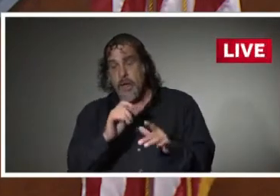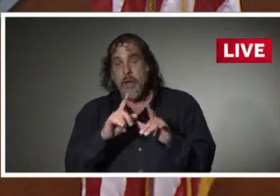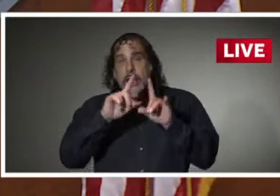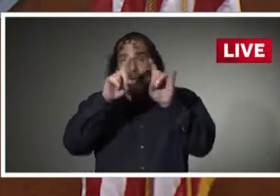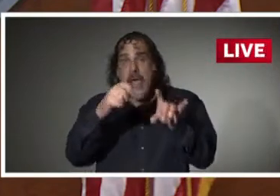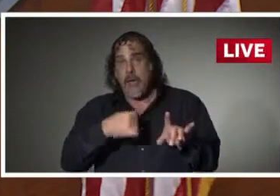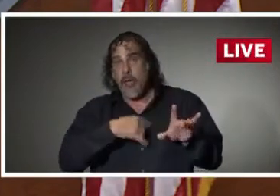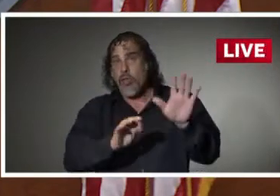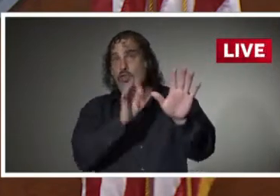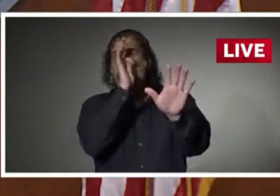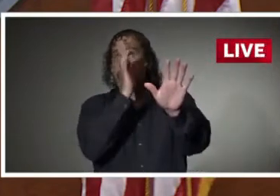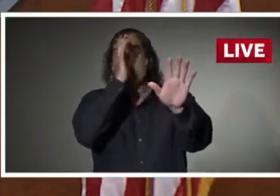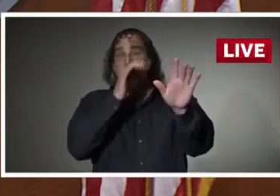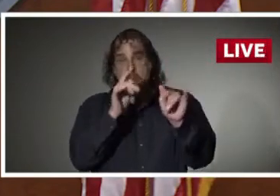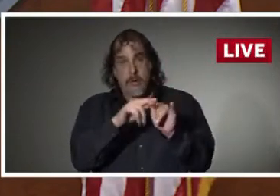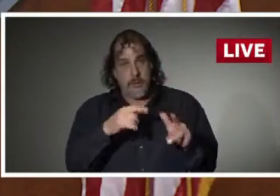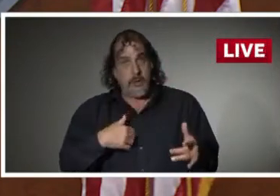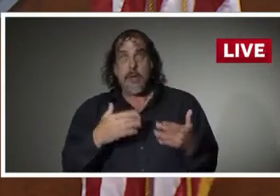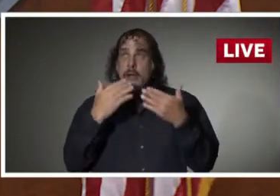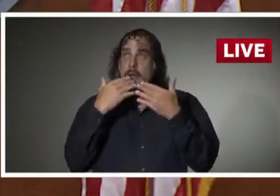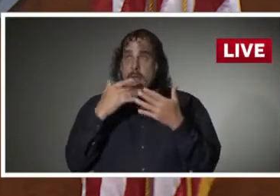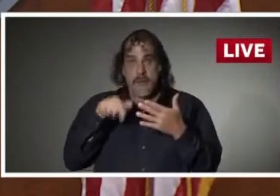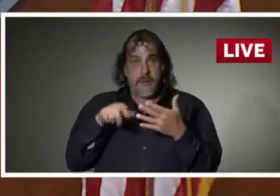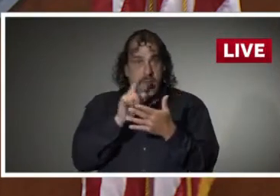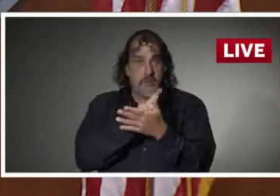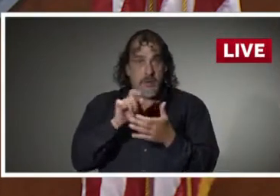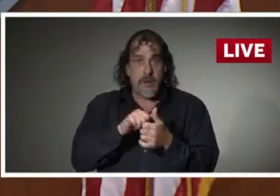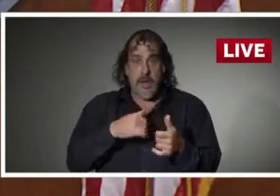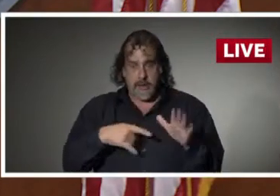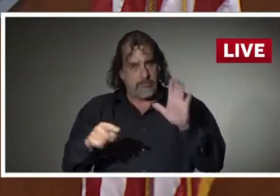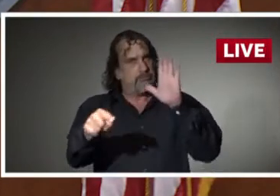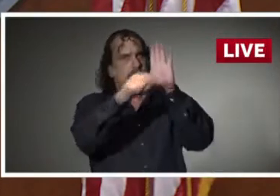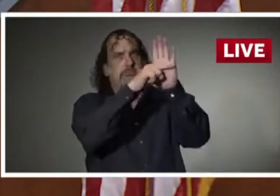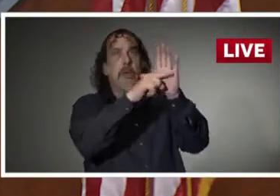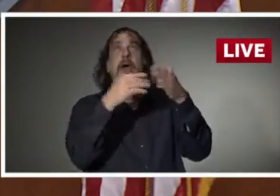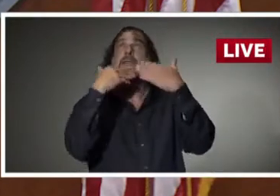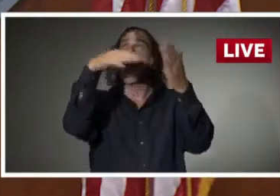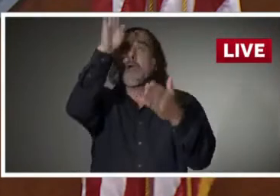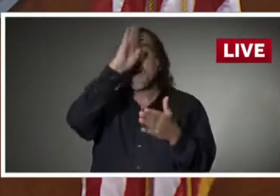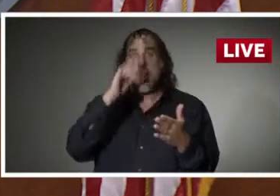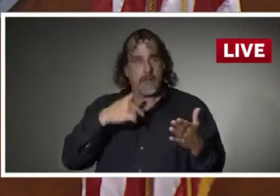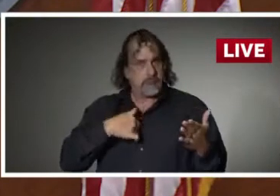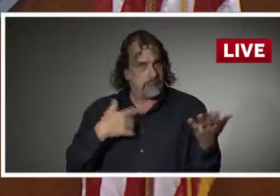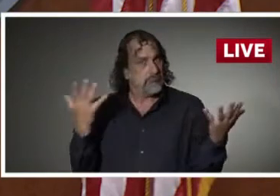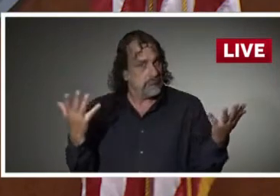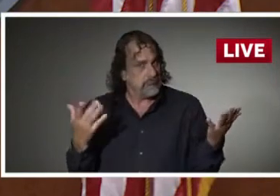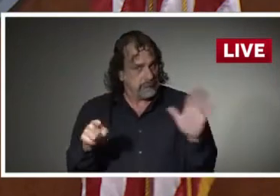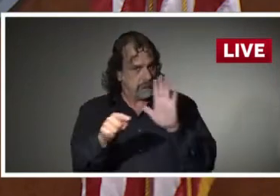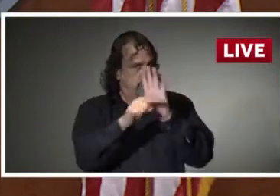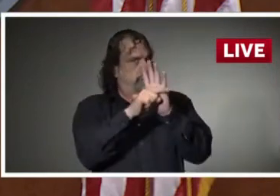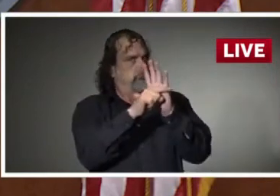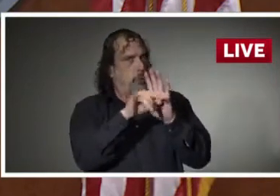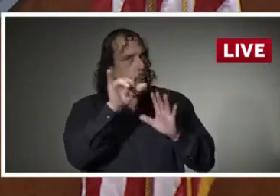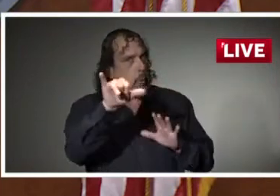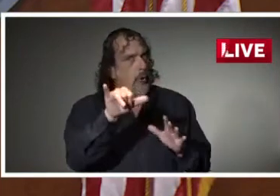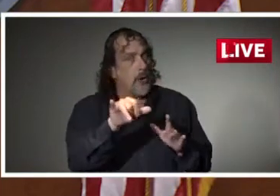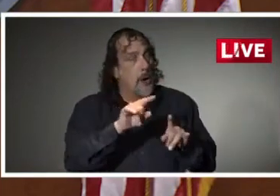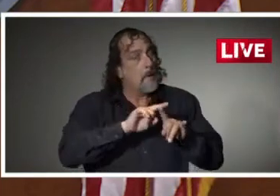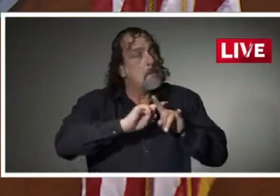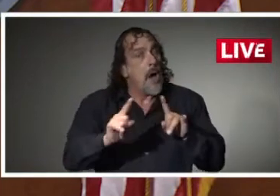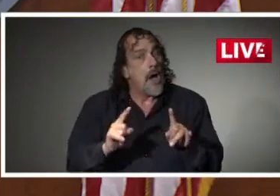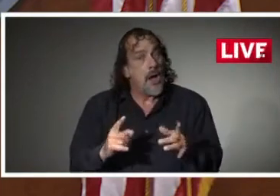week. Thank the good Lord, and only because of the good Lord, it was negative. But the reality is